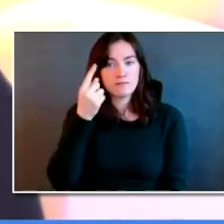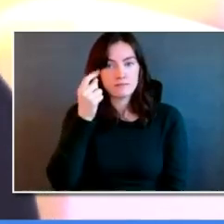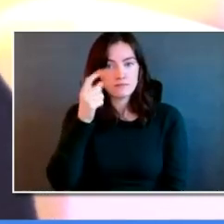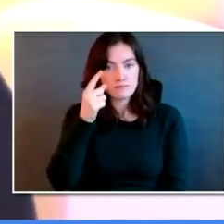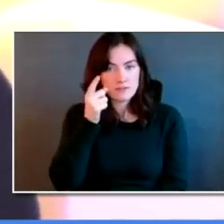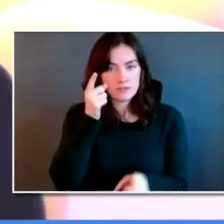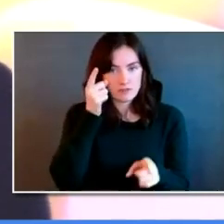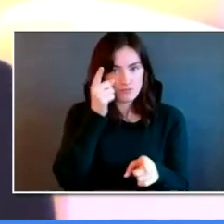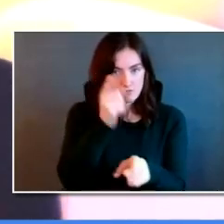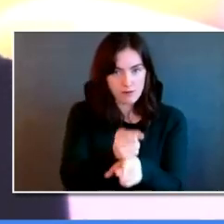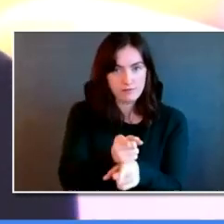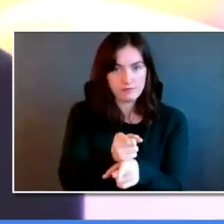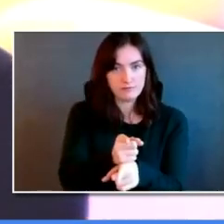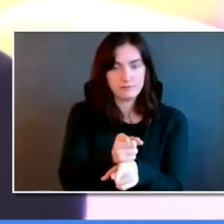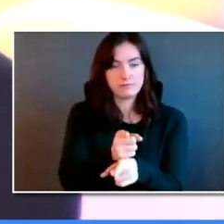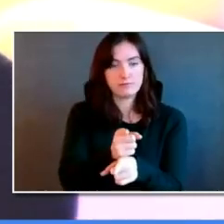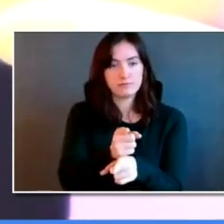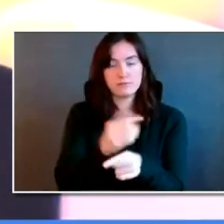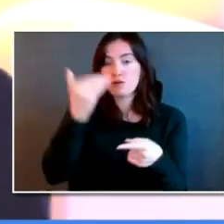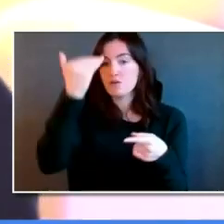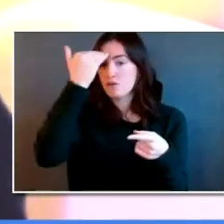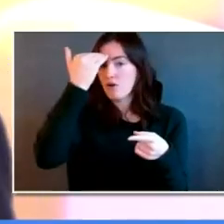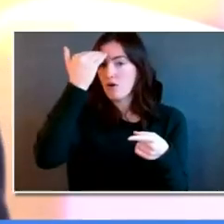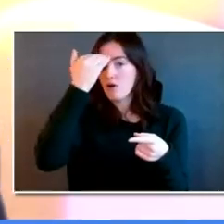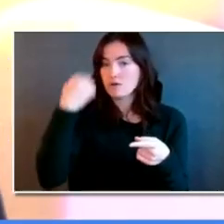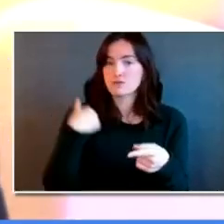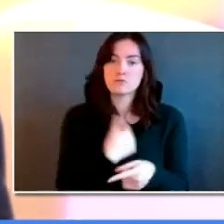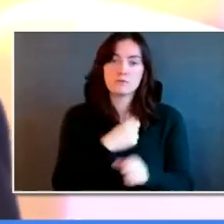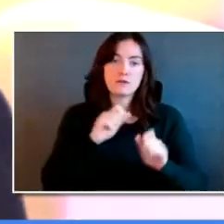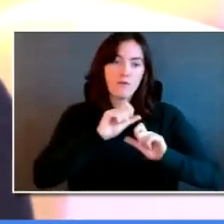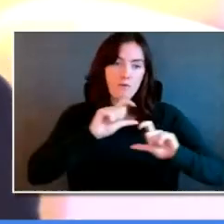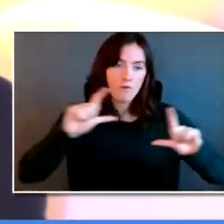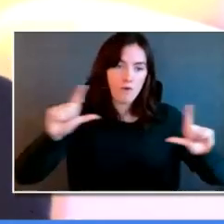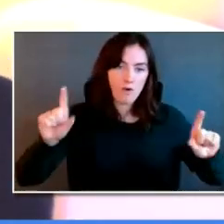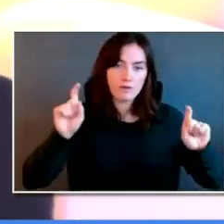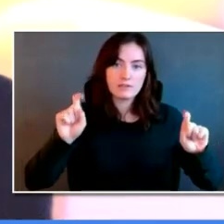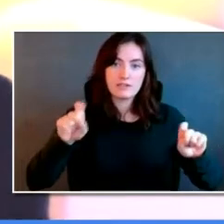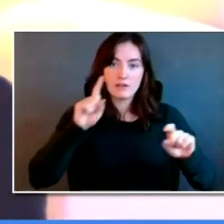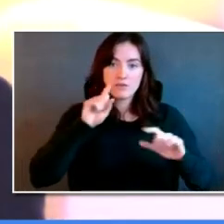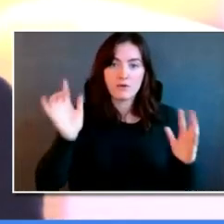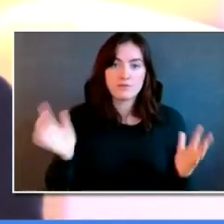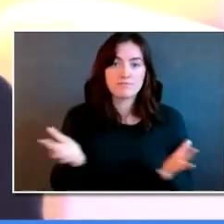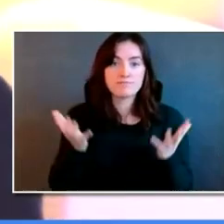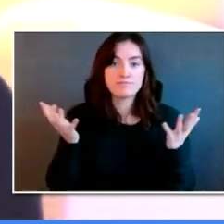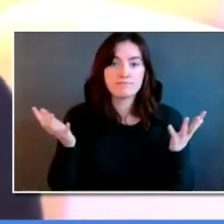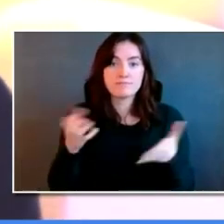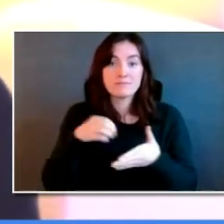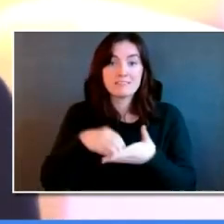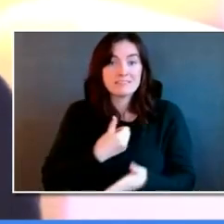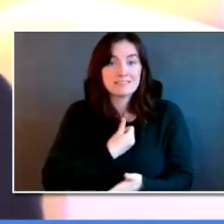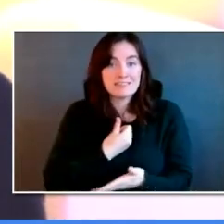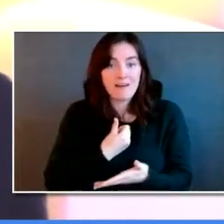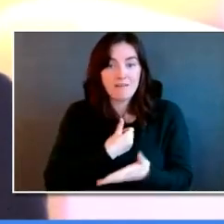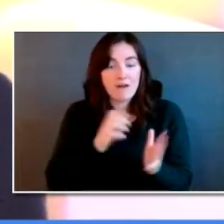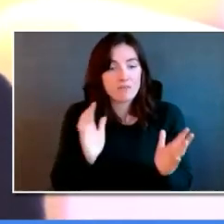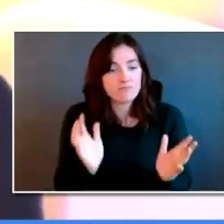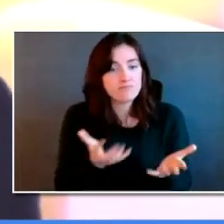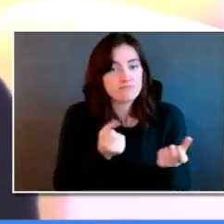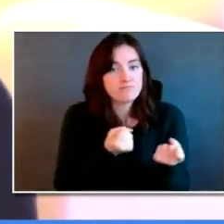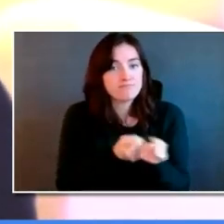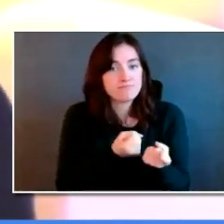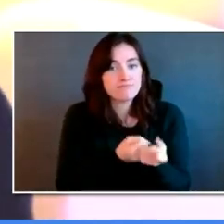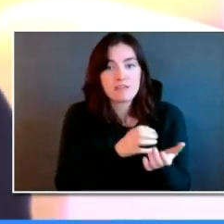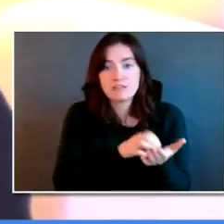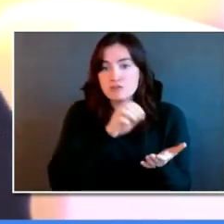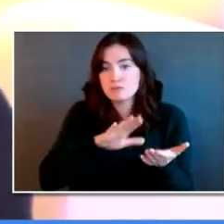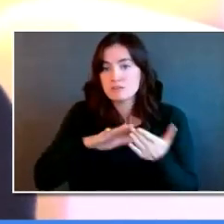Conscience is what we all need to nurture in ourselves, in our students, in our communities. And I know, unfortunately, that the next 4